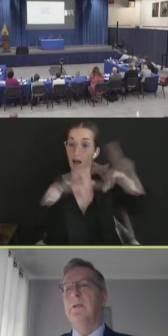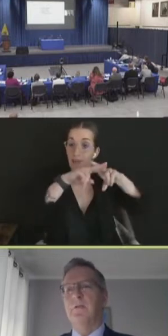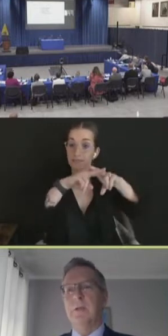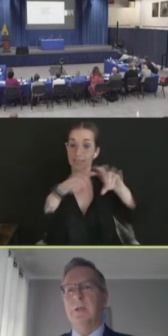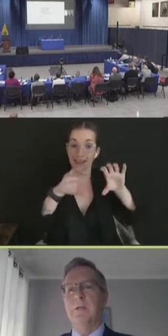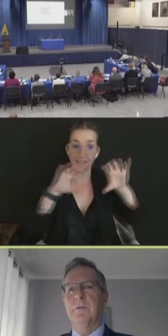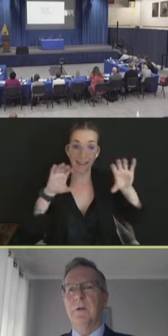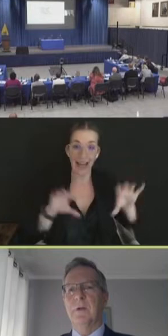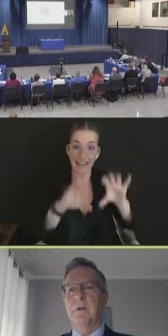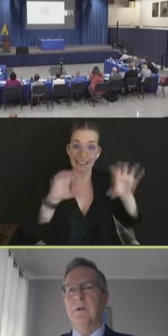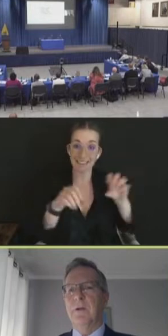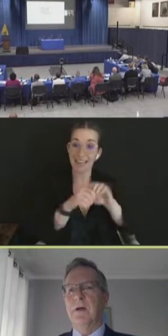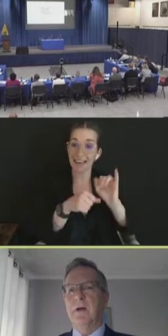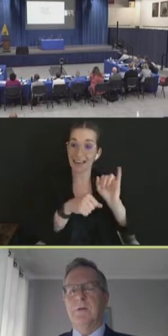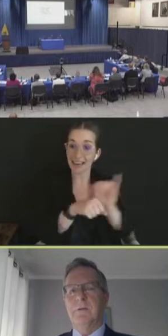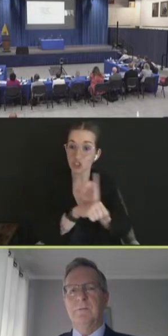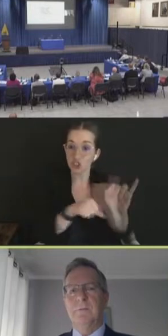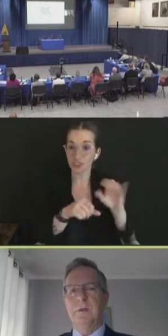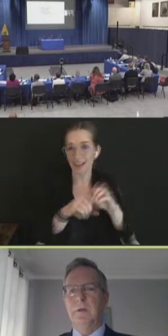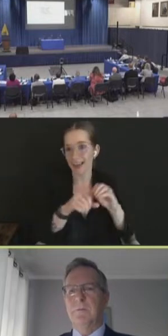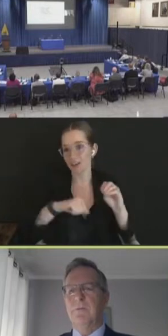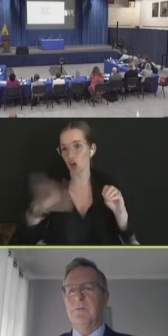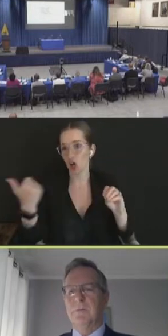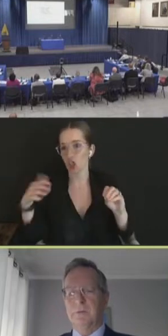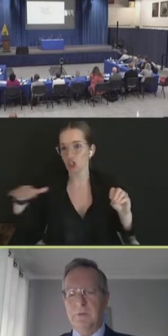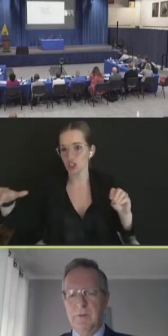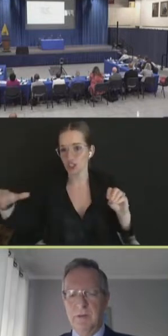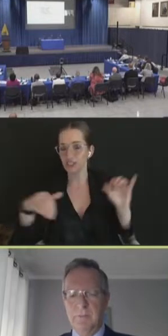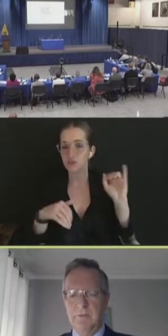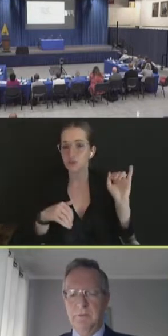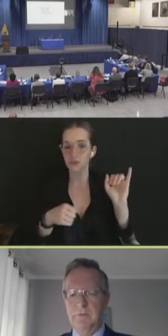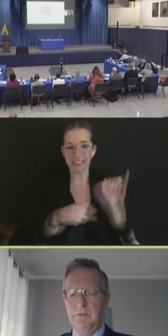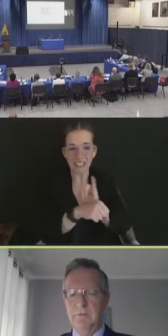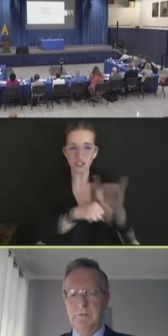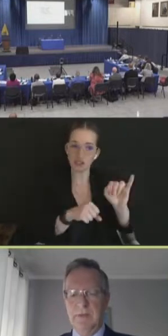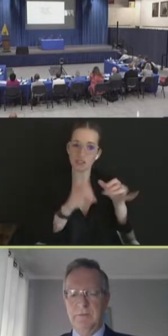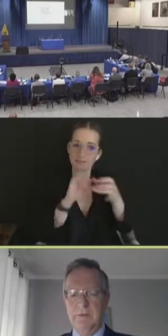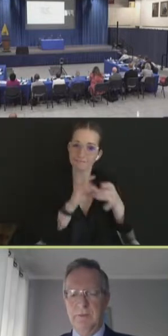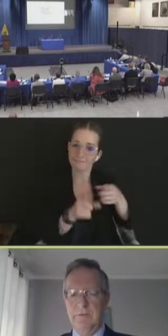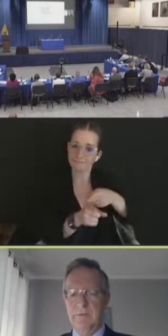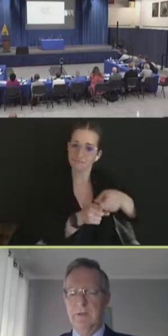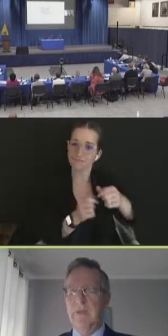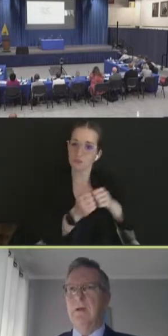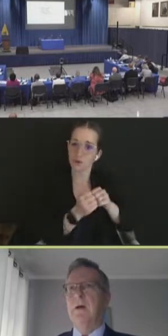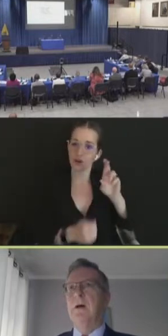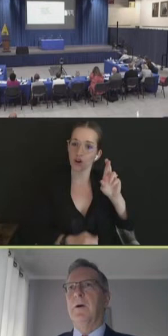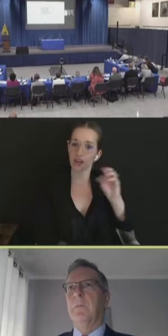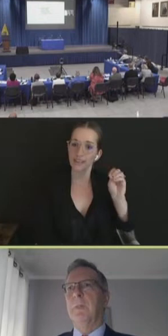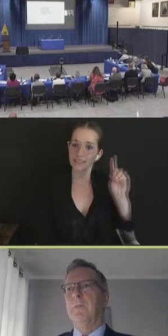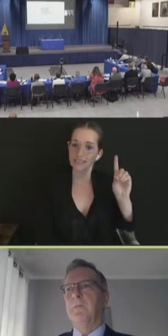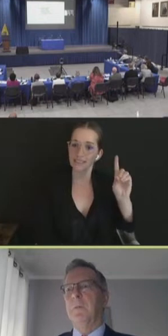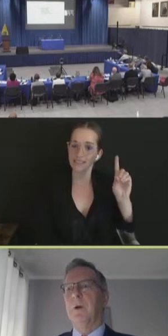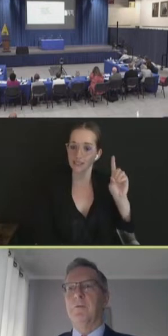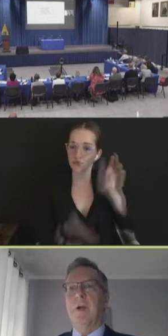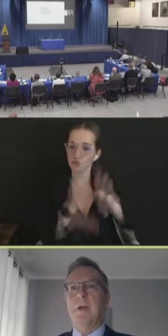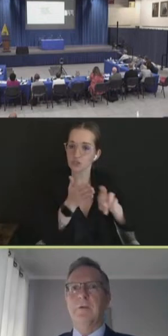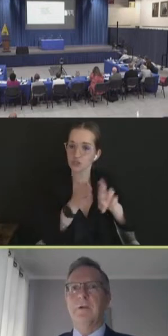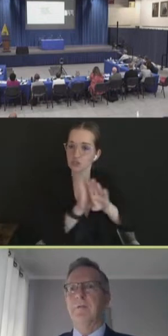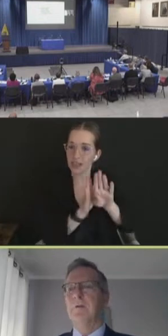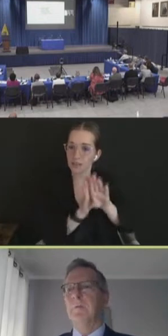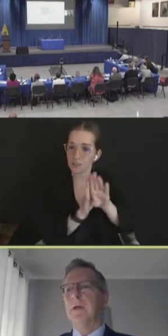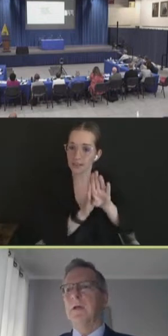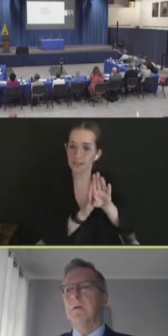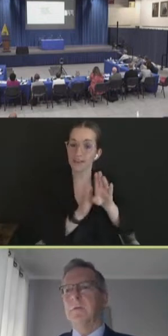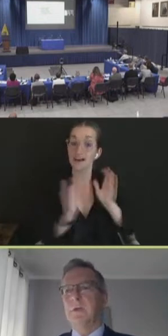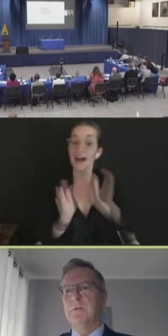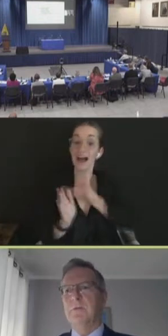in industry and elsewhere when it comes to research and development of vaccines. From our tracker and